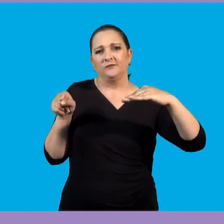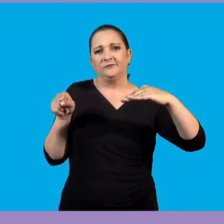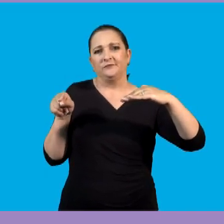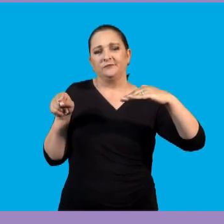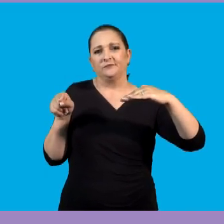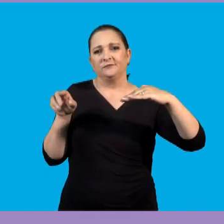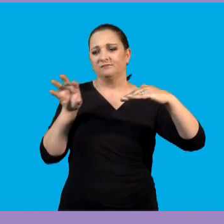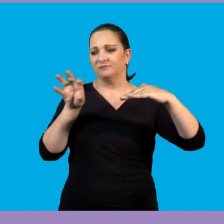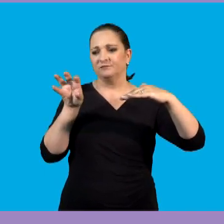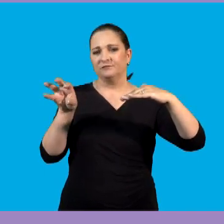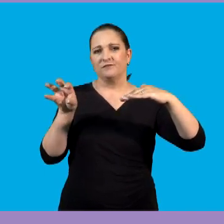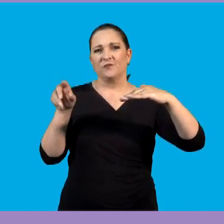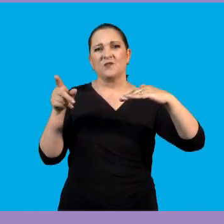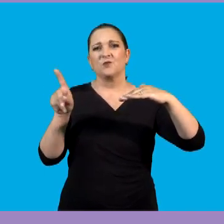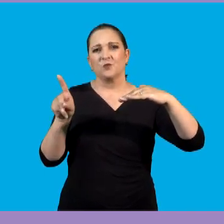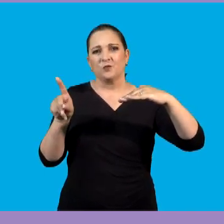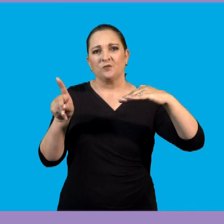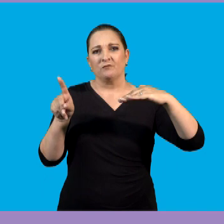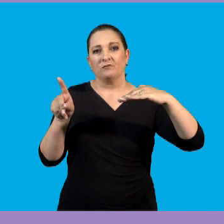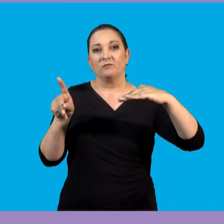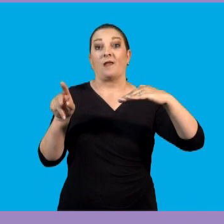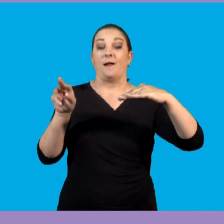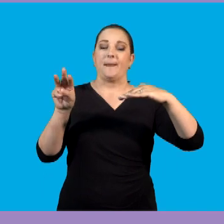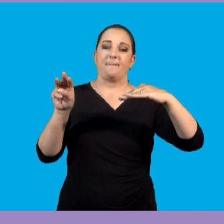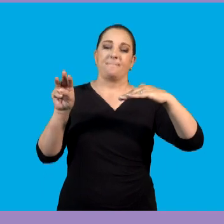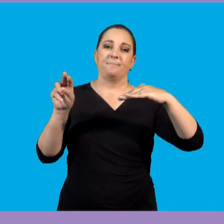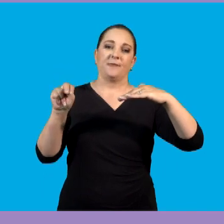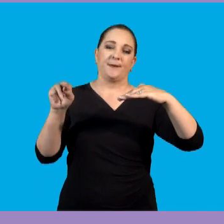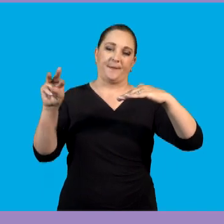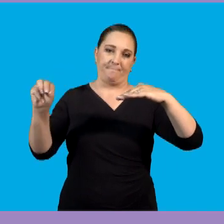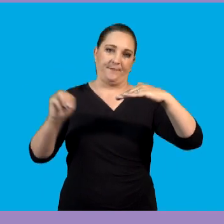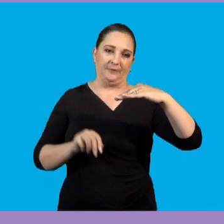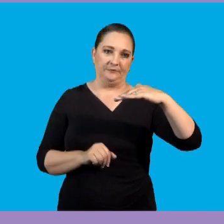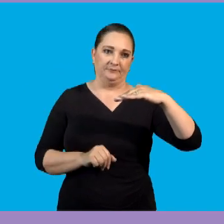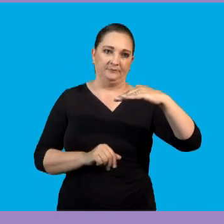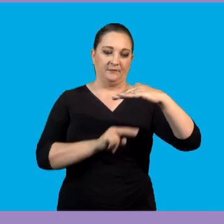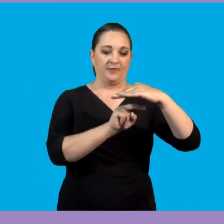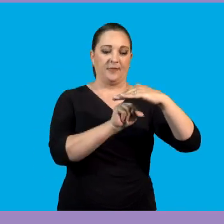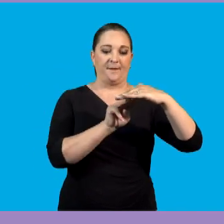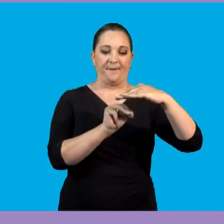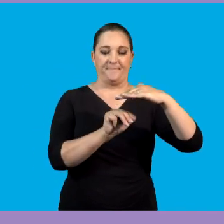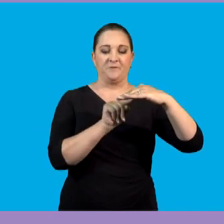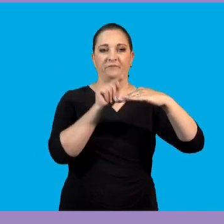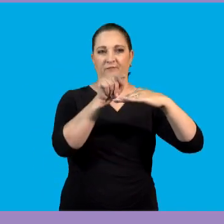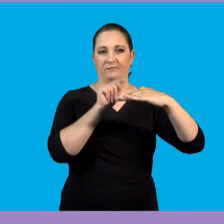side of the smaller triangle. So this would be NM.